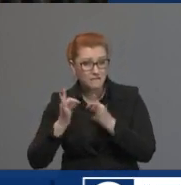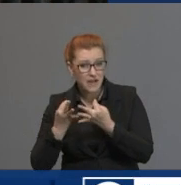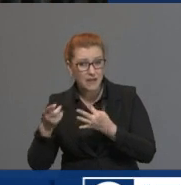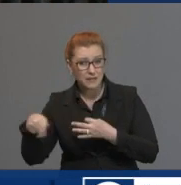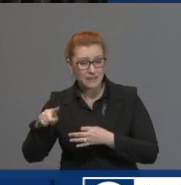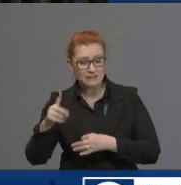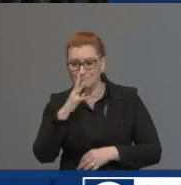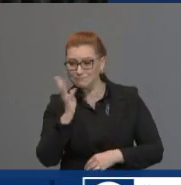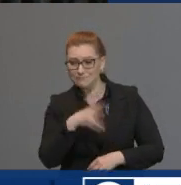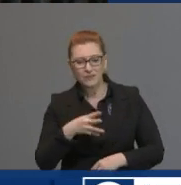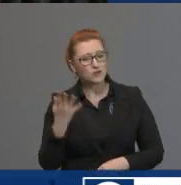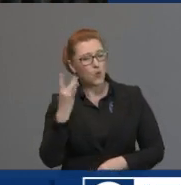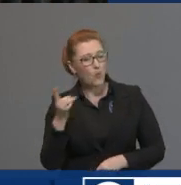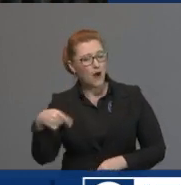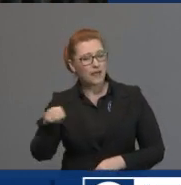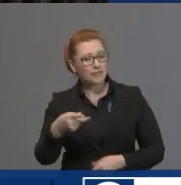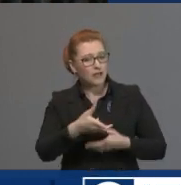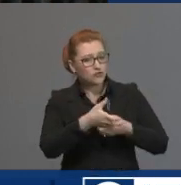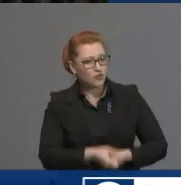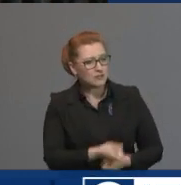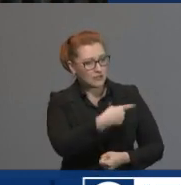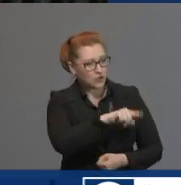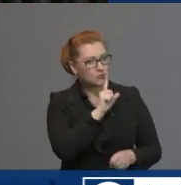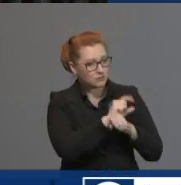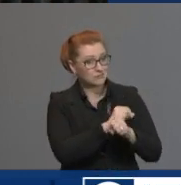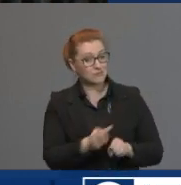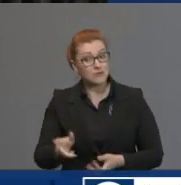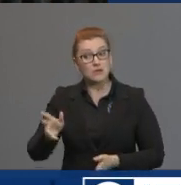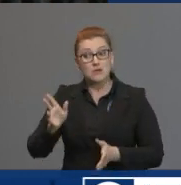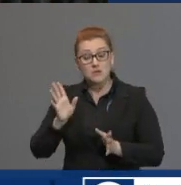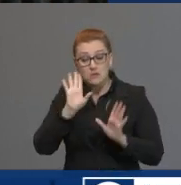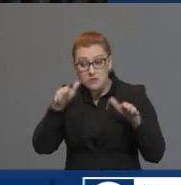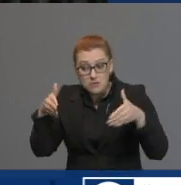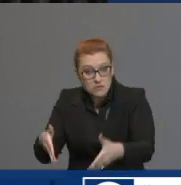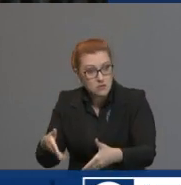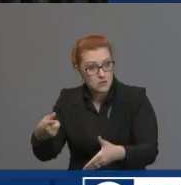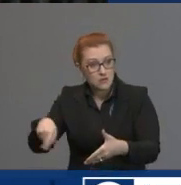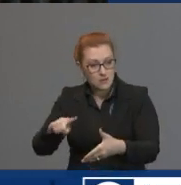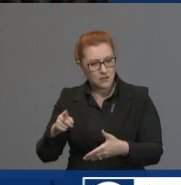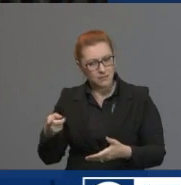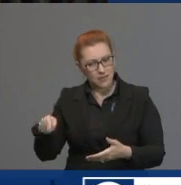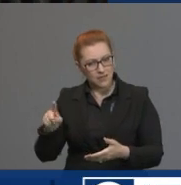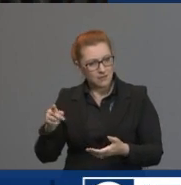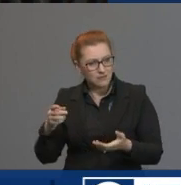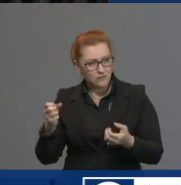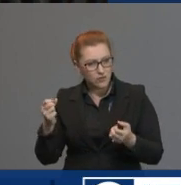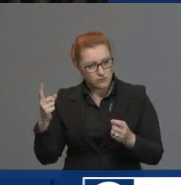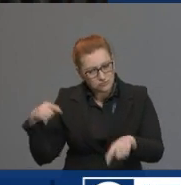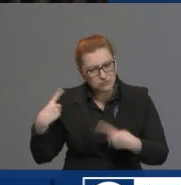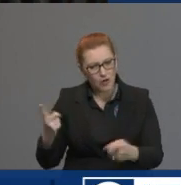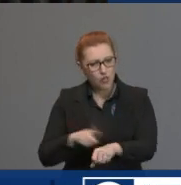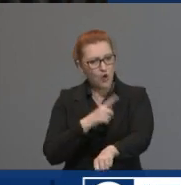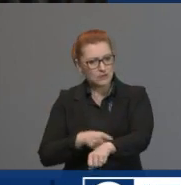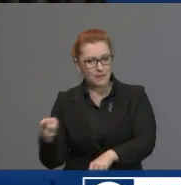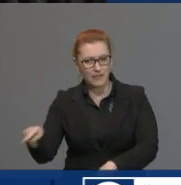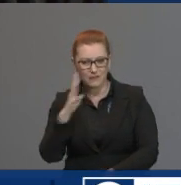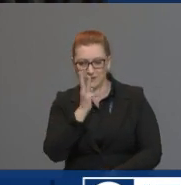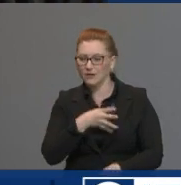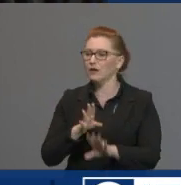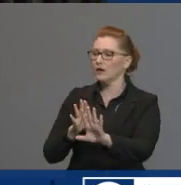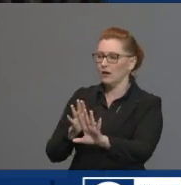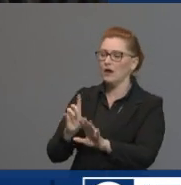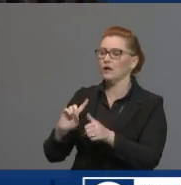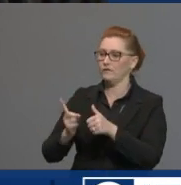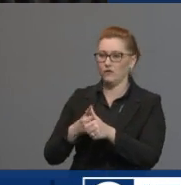they were ignored. So why should they trust that you actually are prioritizing them at all, given the fact that they've been ignored for so long? First, Dave, I've